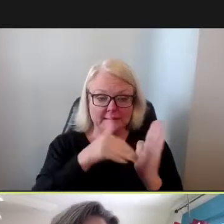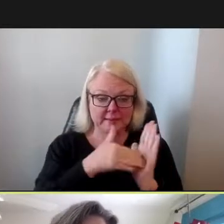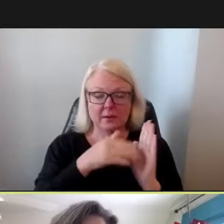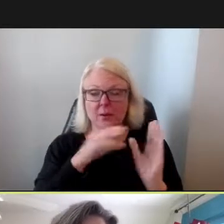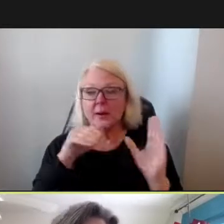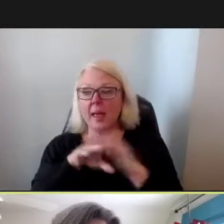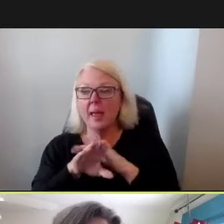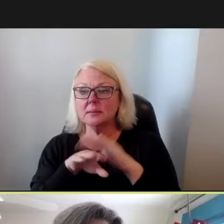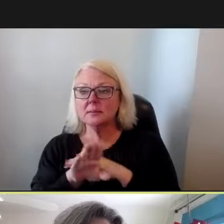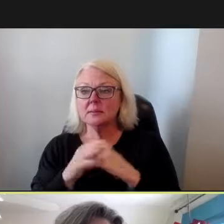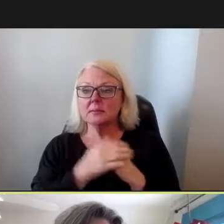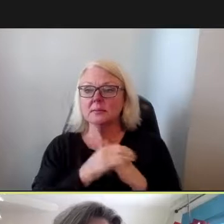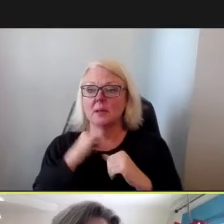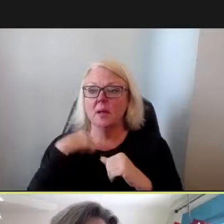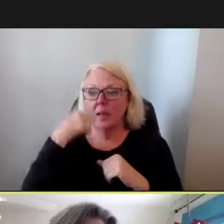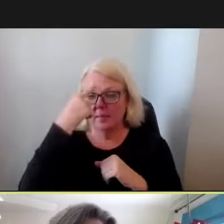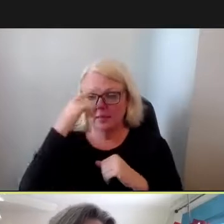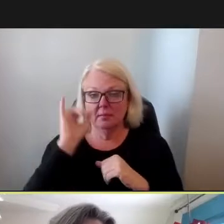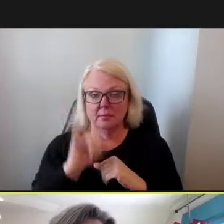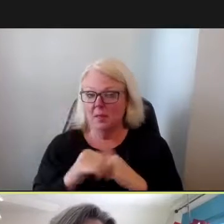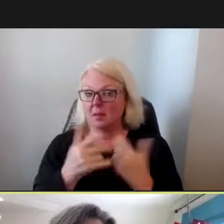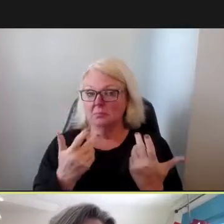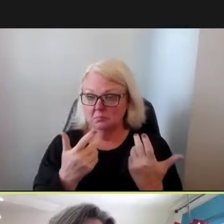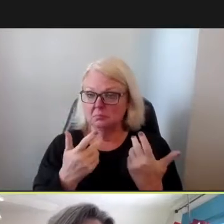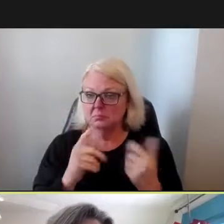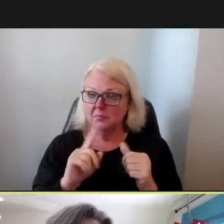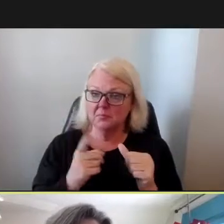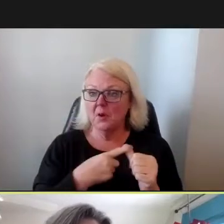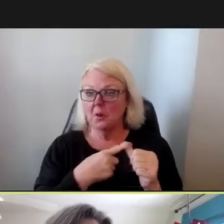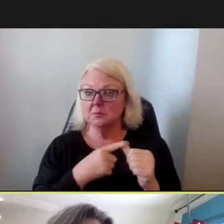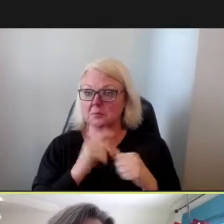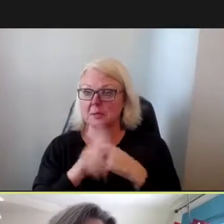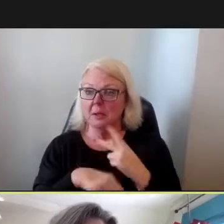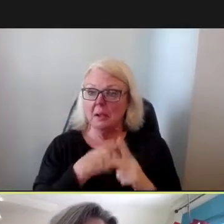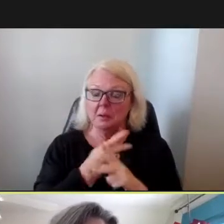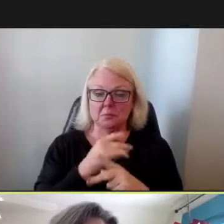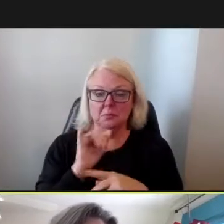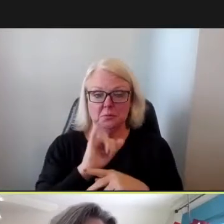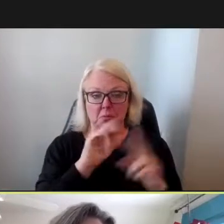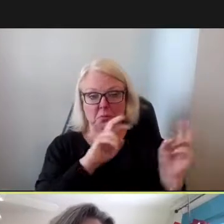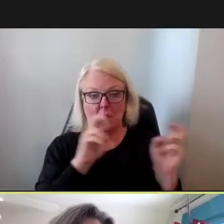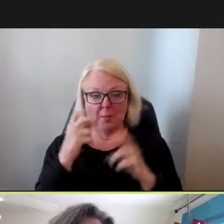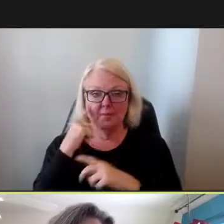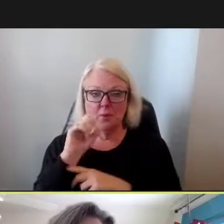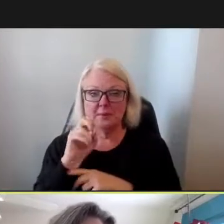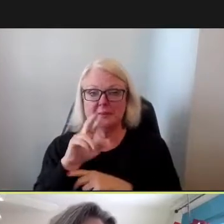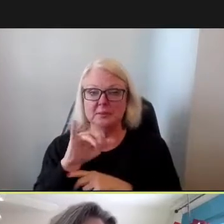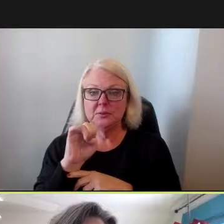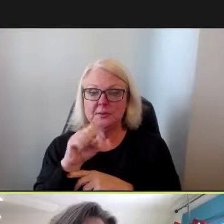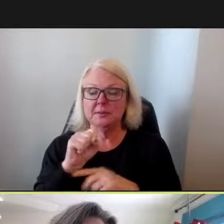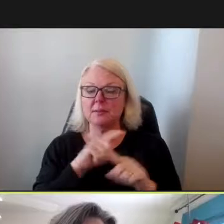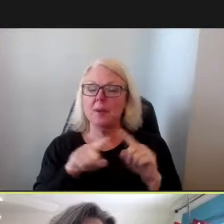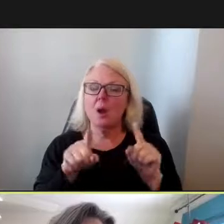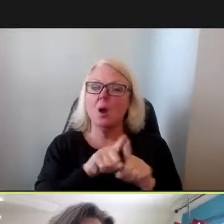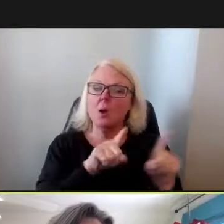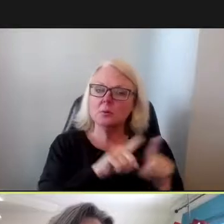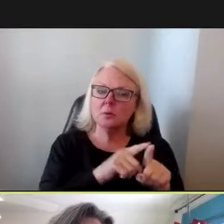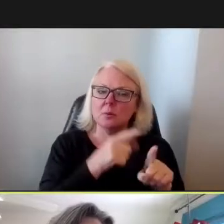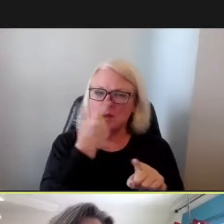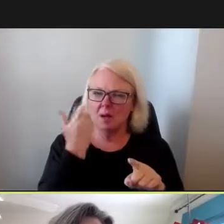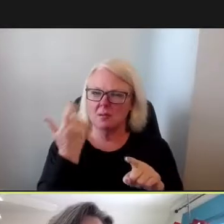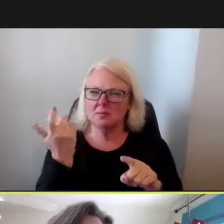access. I think that's a pretty first of its kind topic for a series, but also because